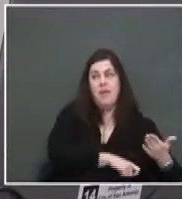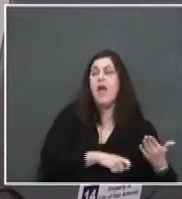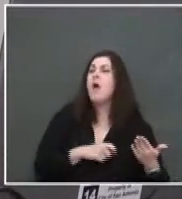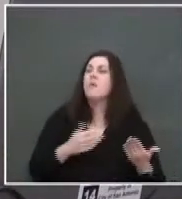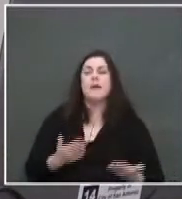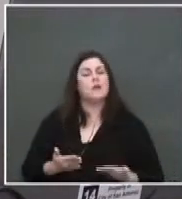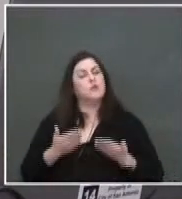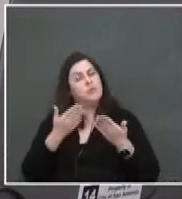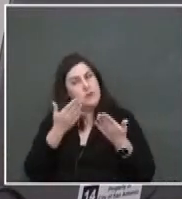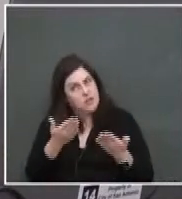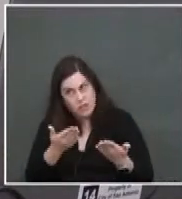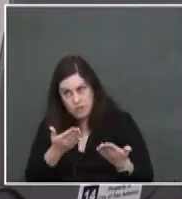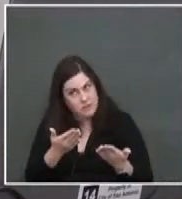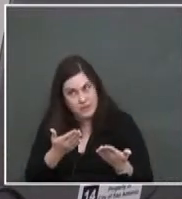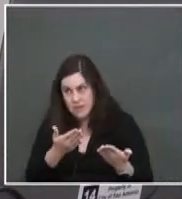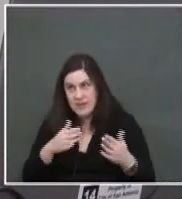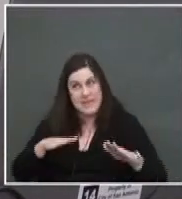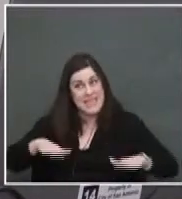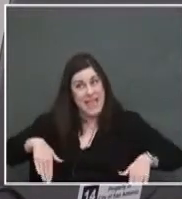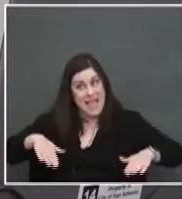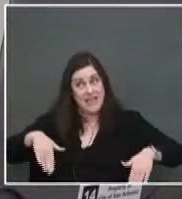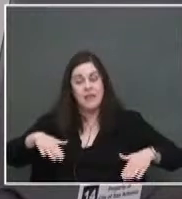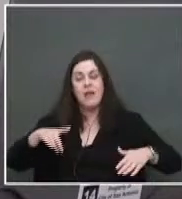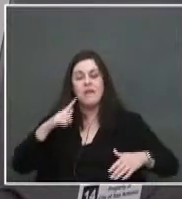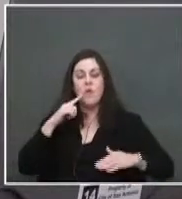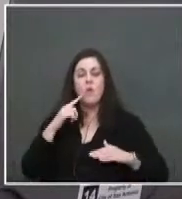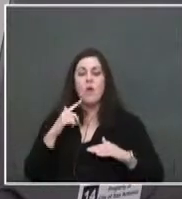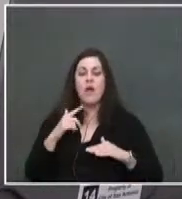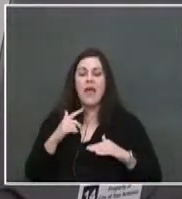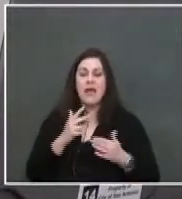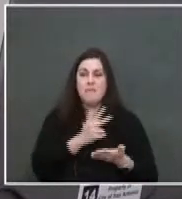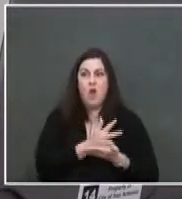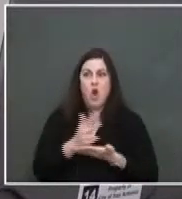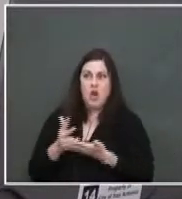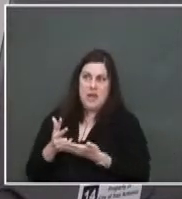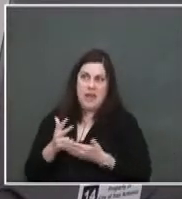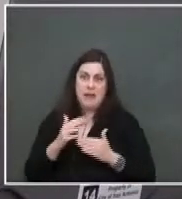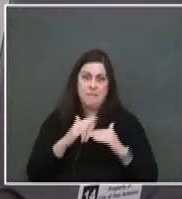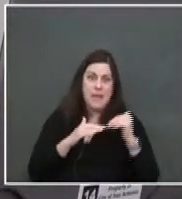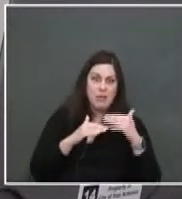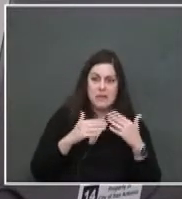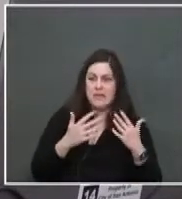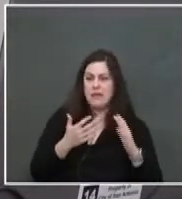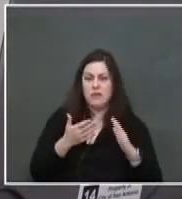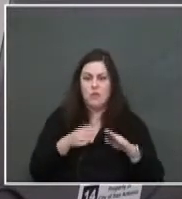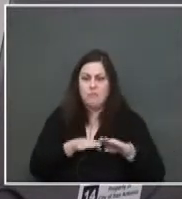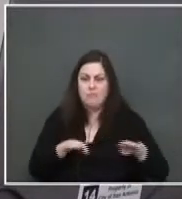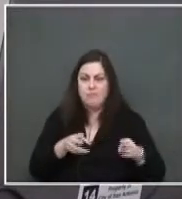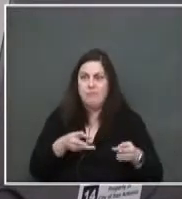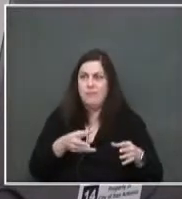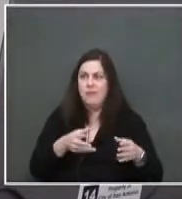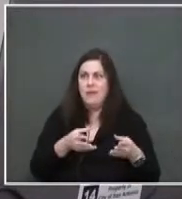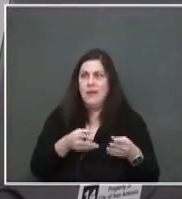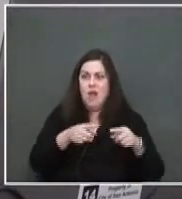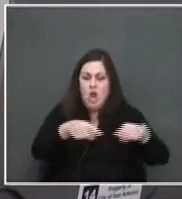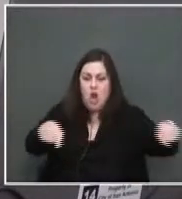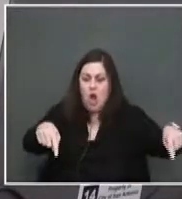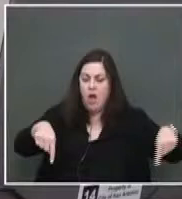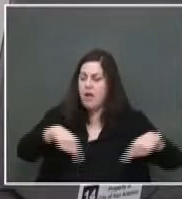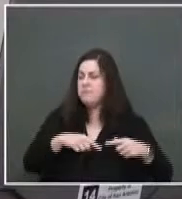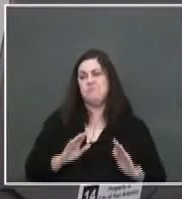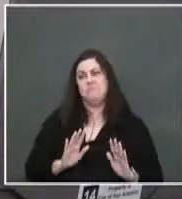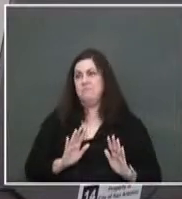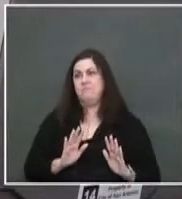question, Councilwoman, on building a parking facility. We just identified the vacant land. We're open to hear from the committee. That